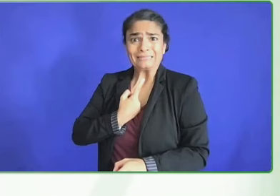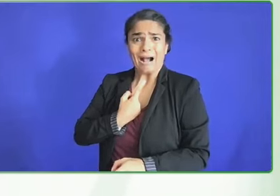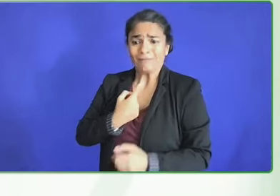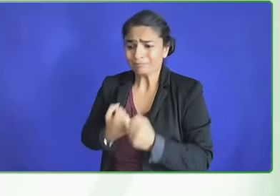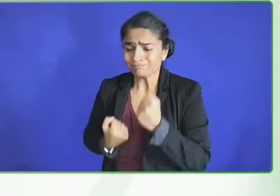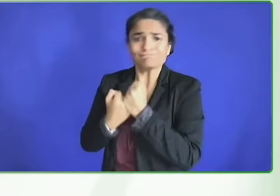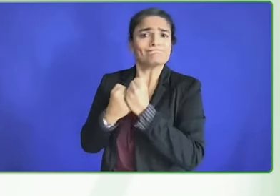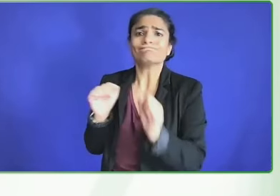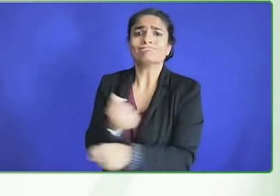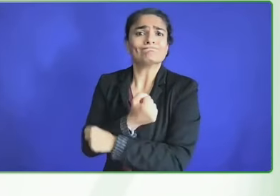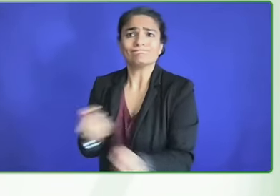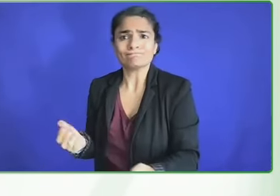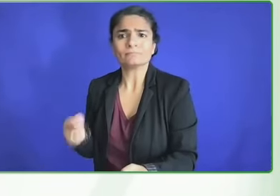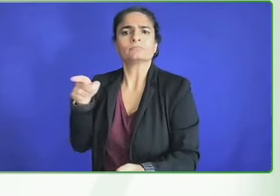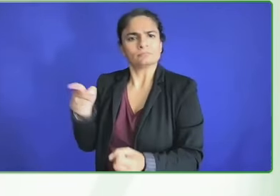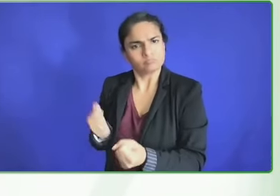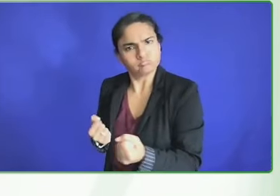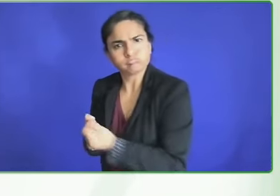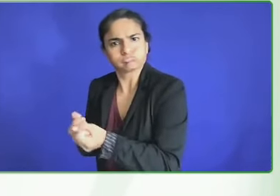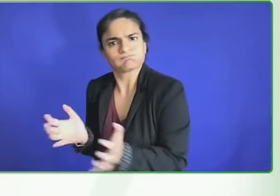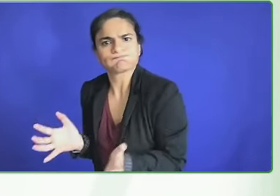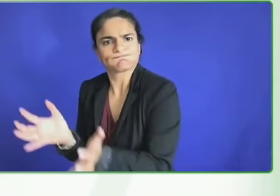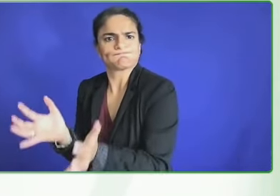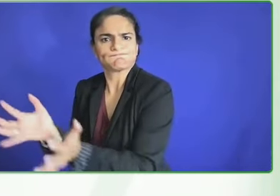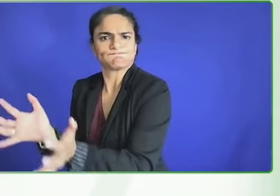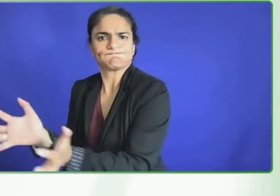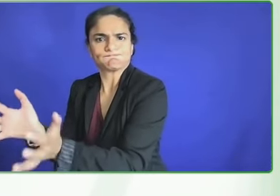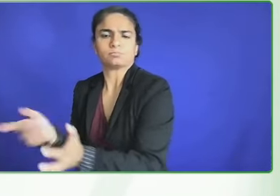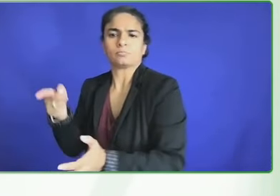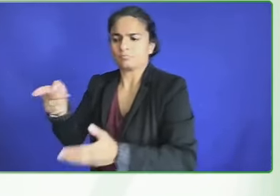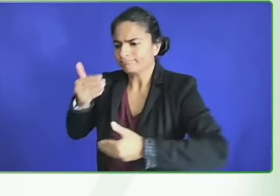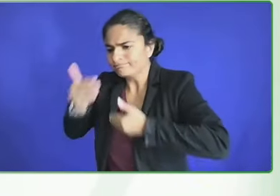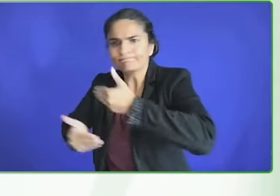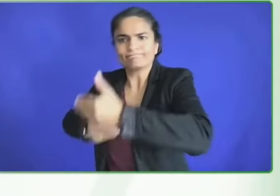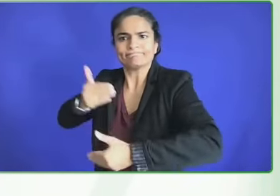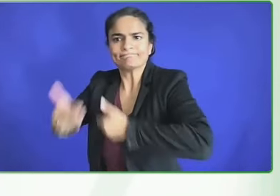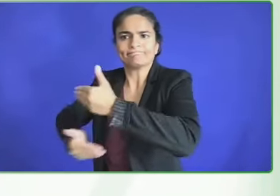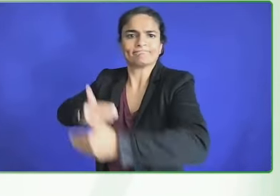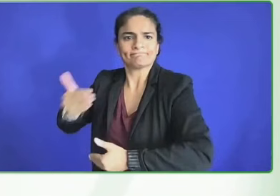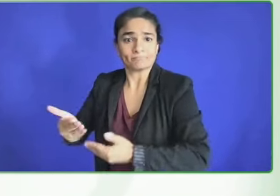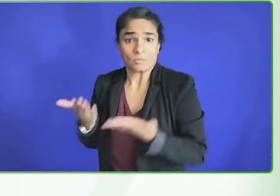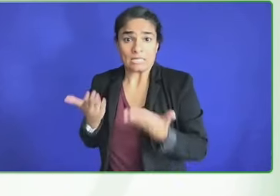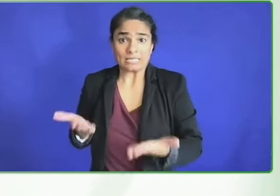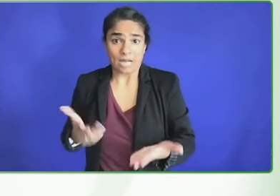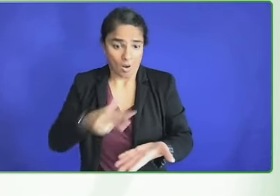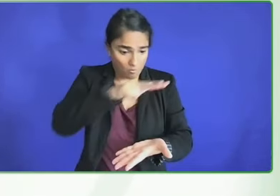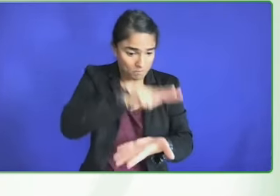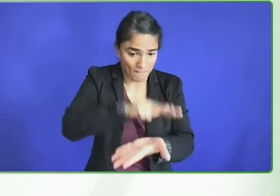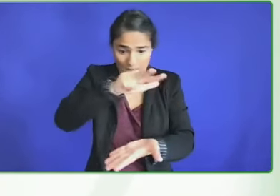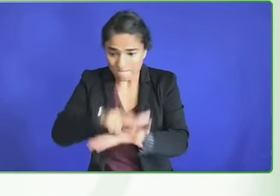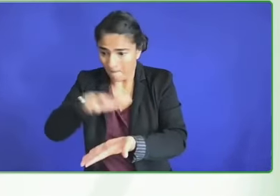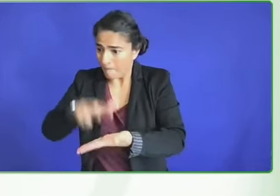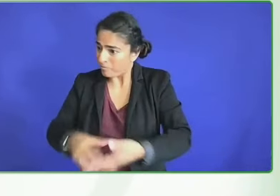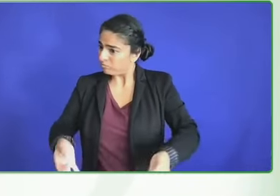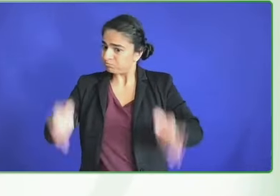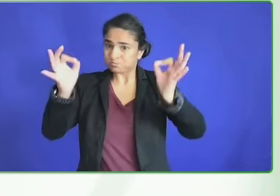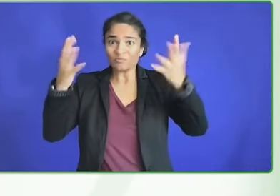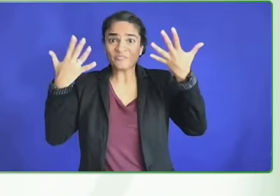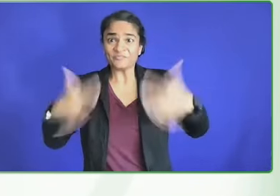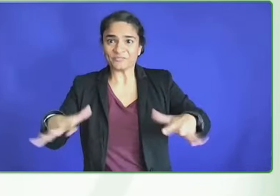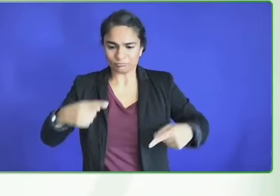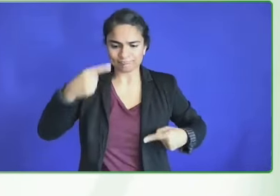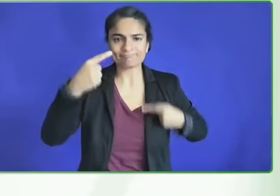legislation. A new service, the Decision Support Service, is being established to operate many of the provisions of the